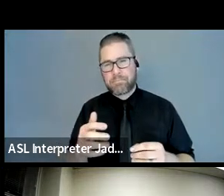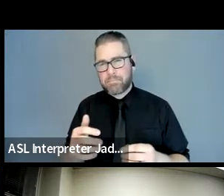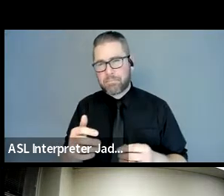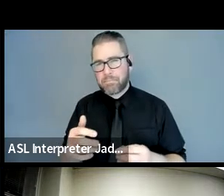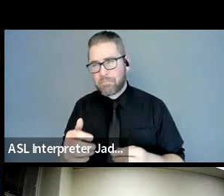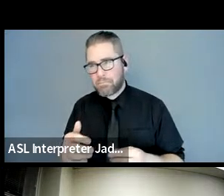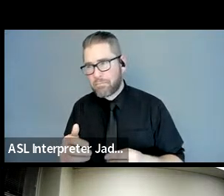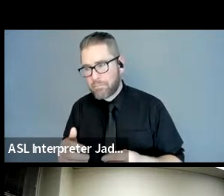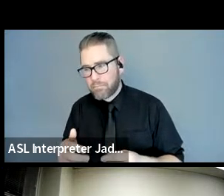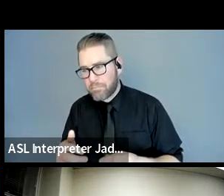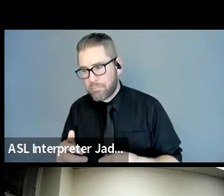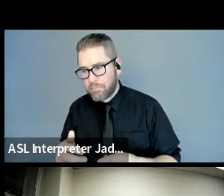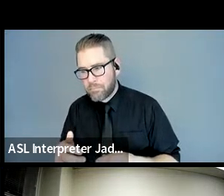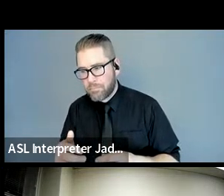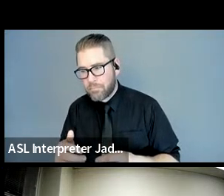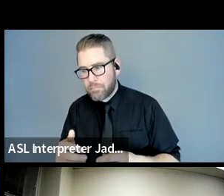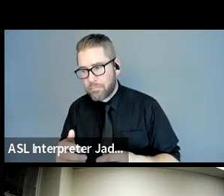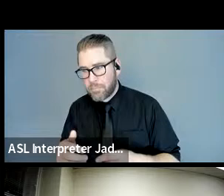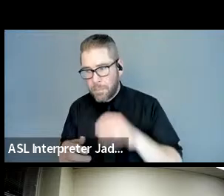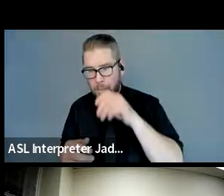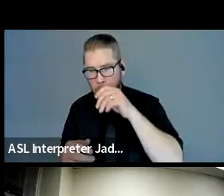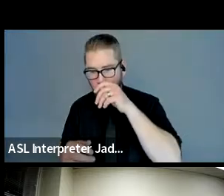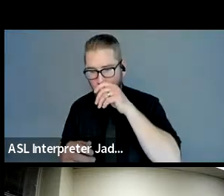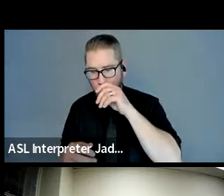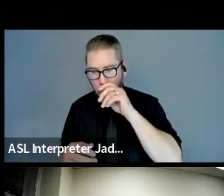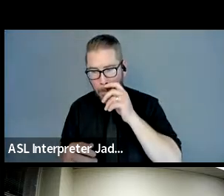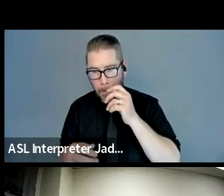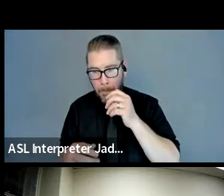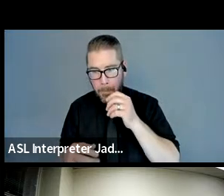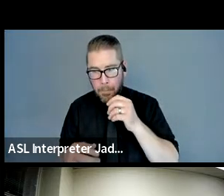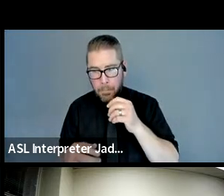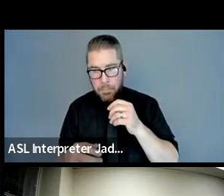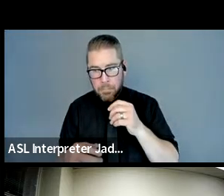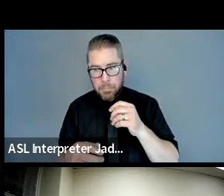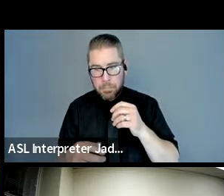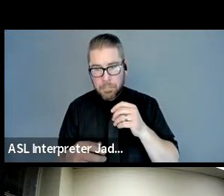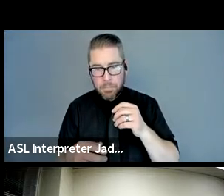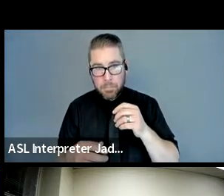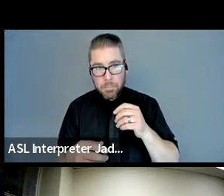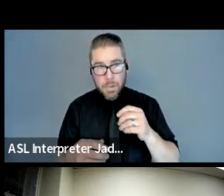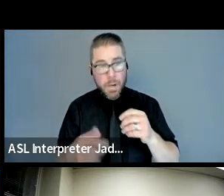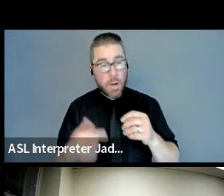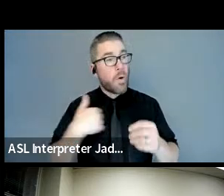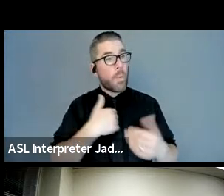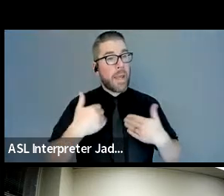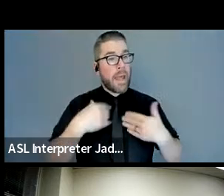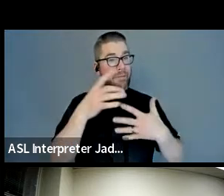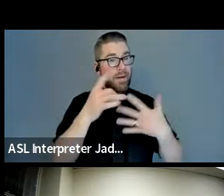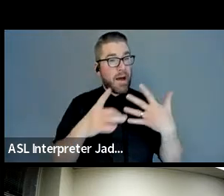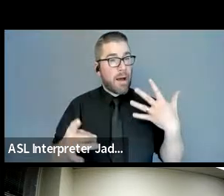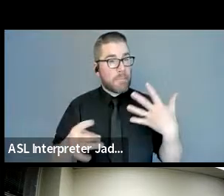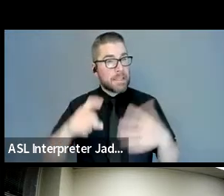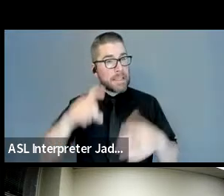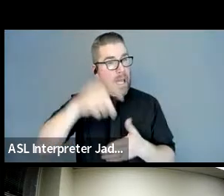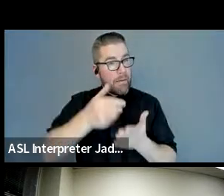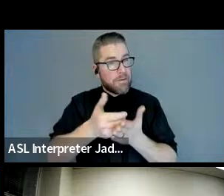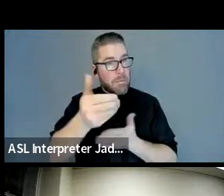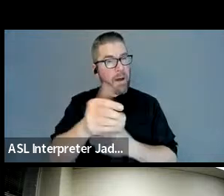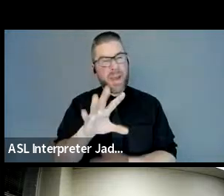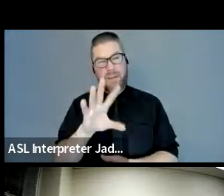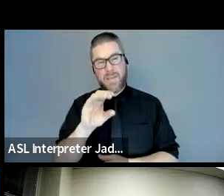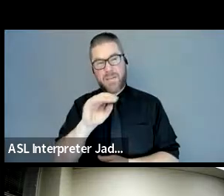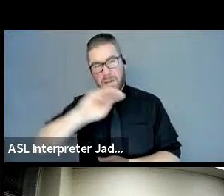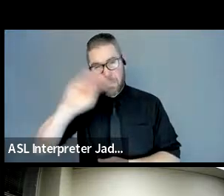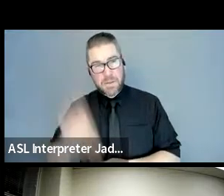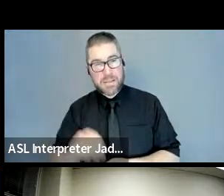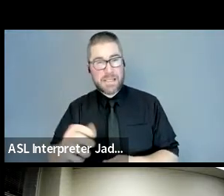2024 to 2026, we do have the options that we have to buy anything is 50%? Is the port going in that route knowing that